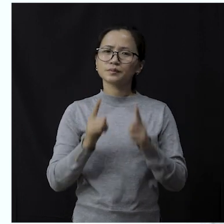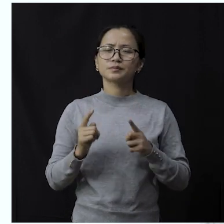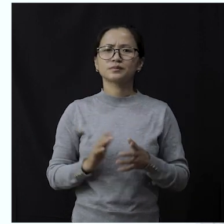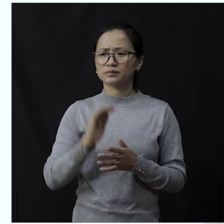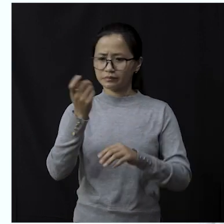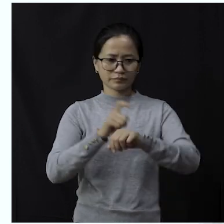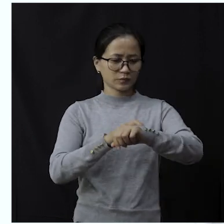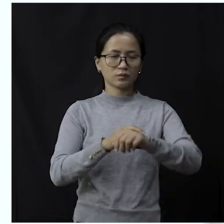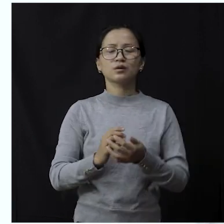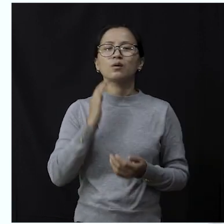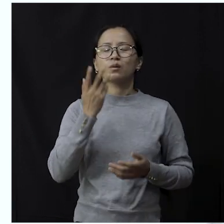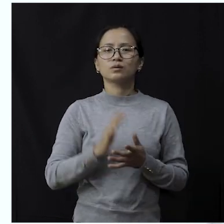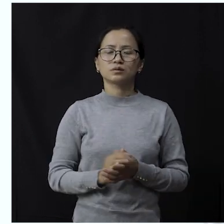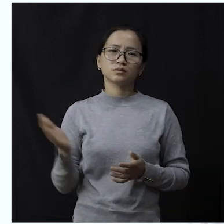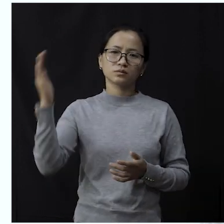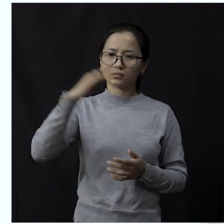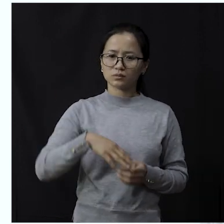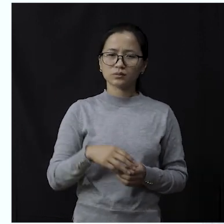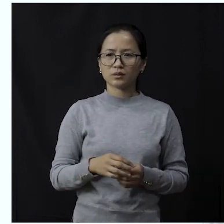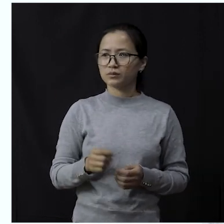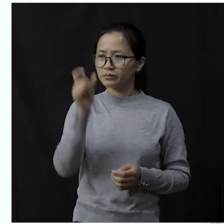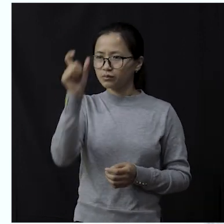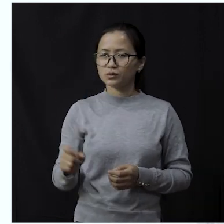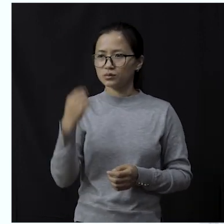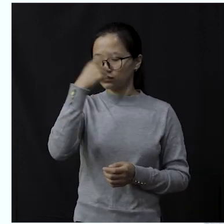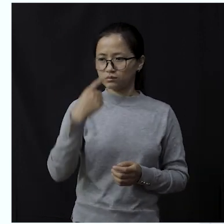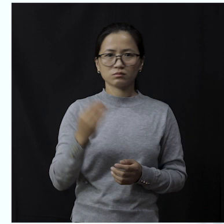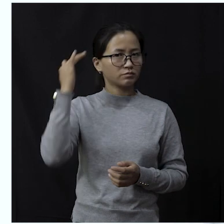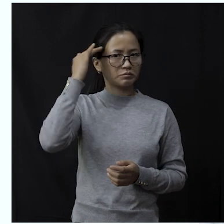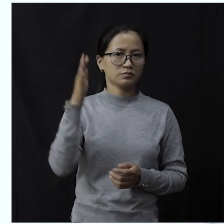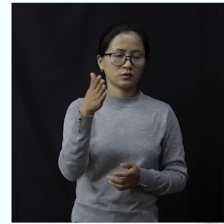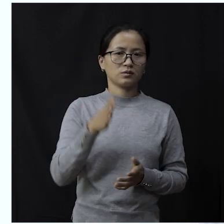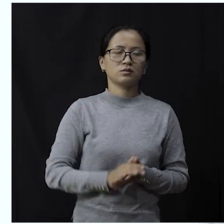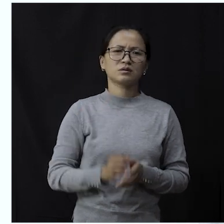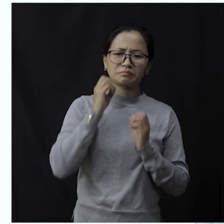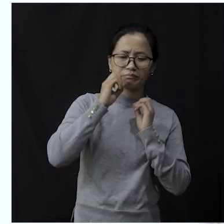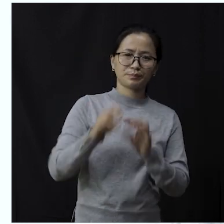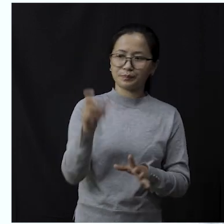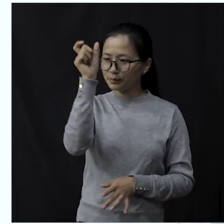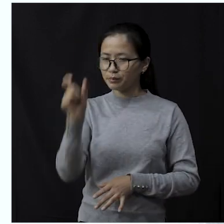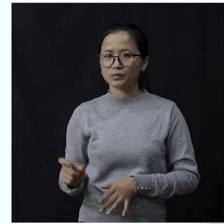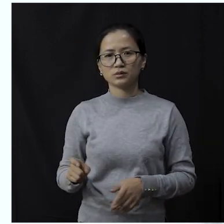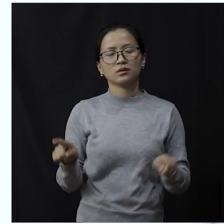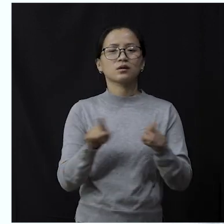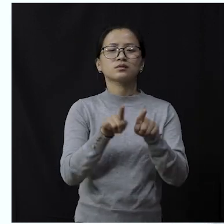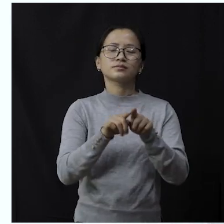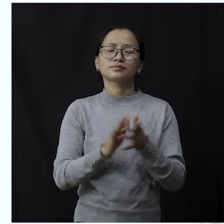come and you just allow them to come, who knows? They might be some bad persons, like the hunter in the story,